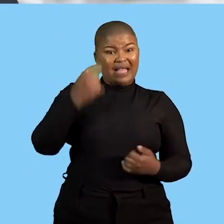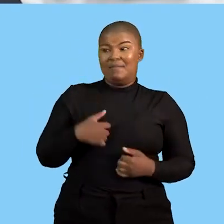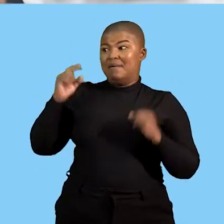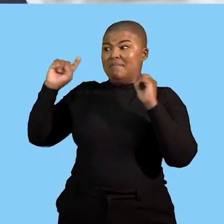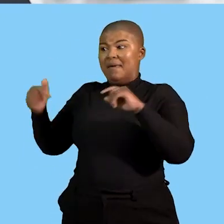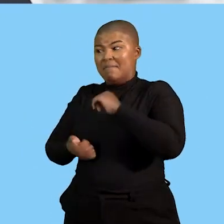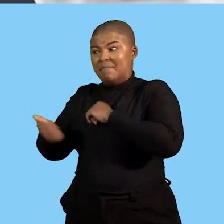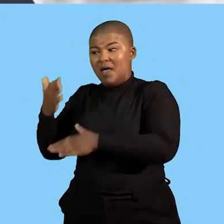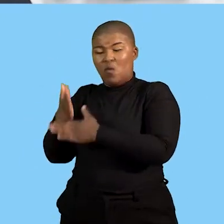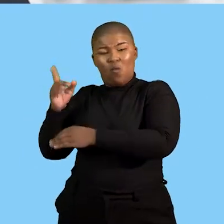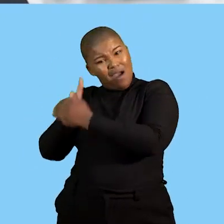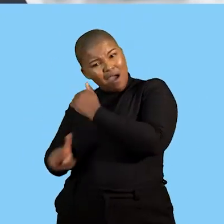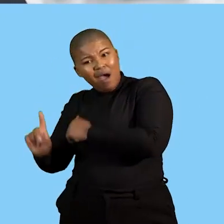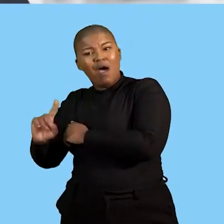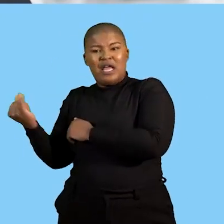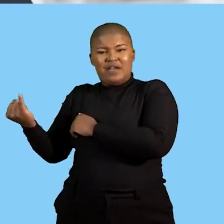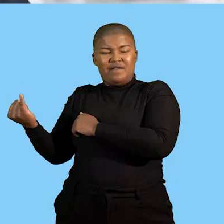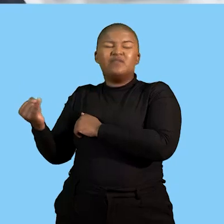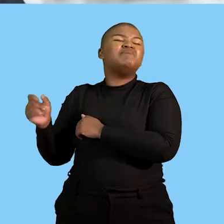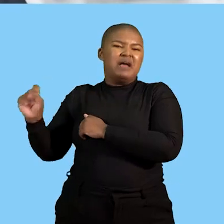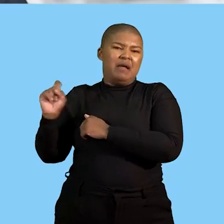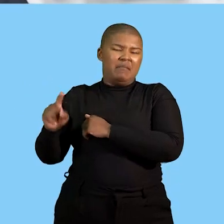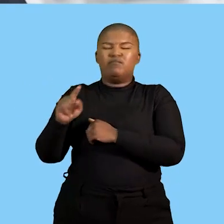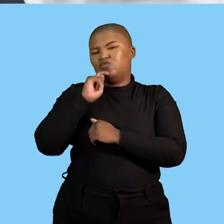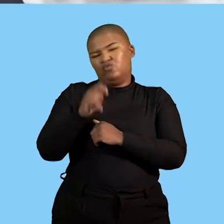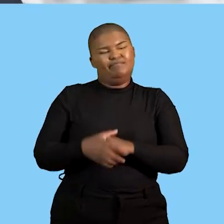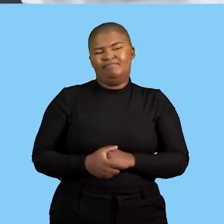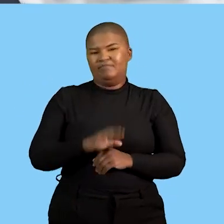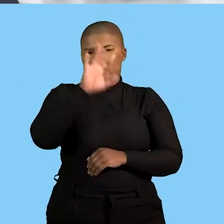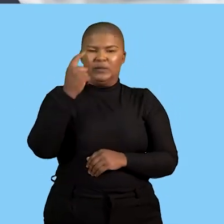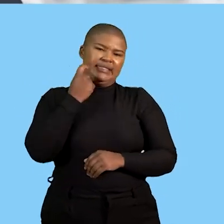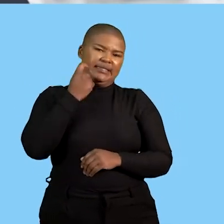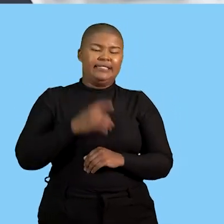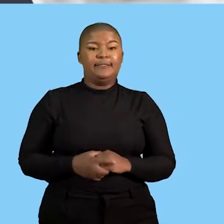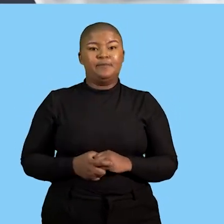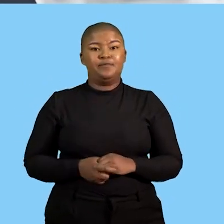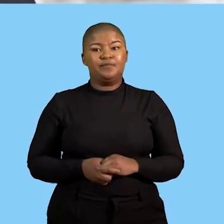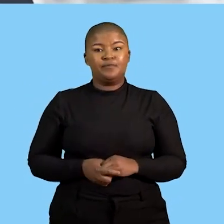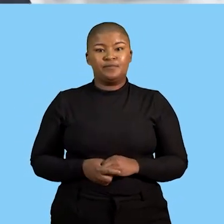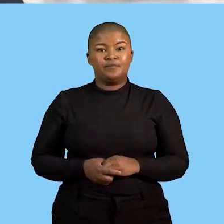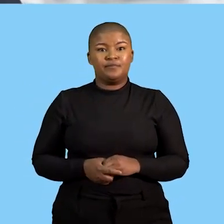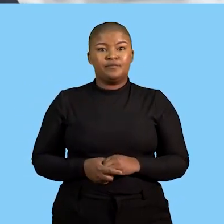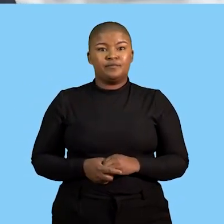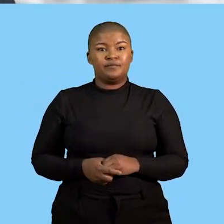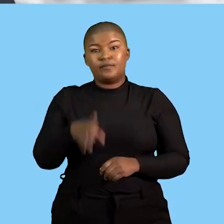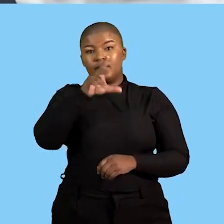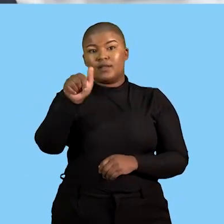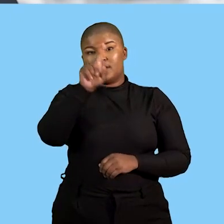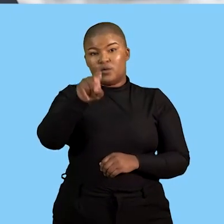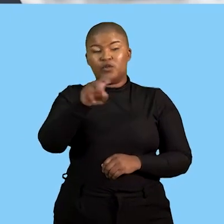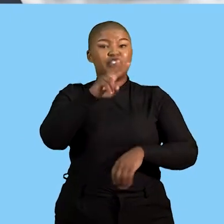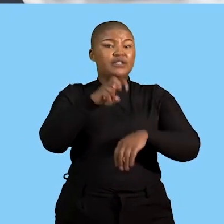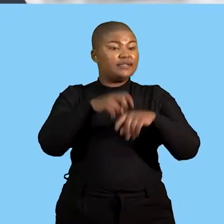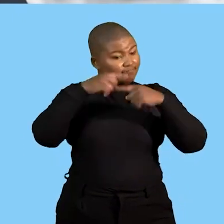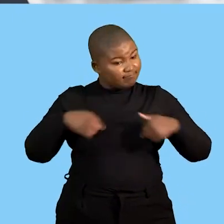individuals again, it becomes a very, very traumatic stage. Now, we have another question which requires